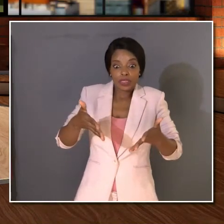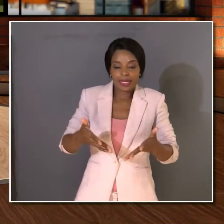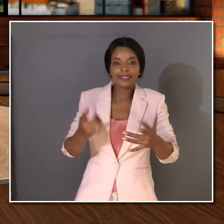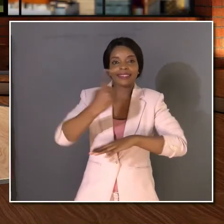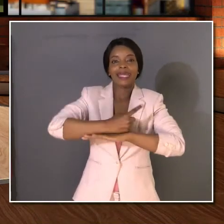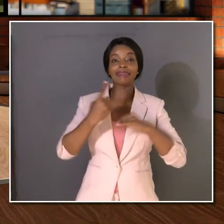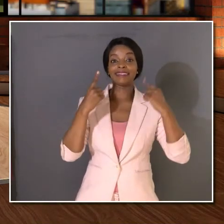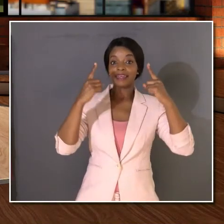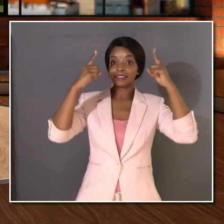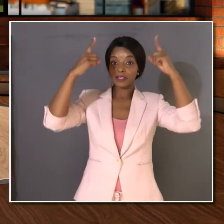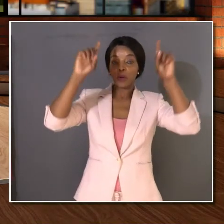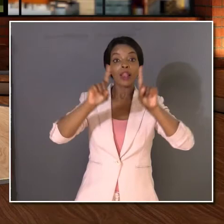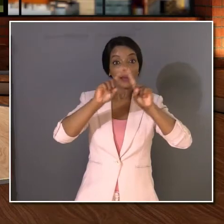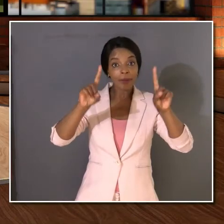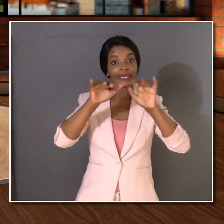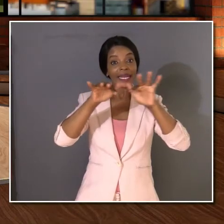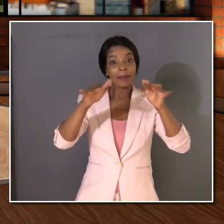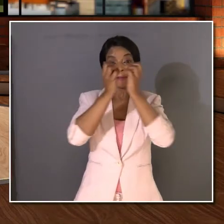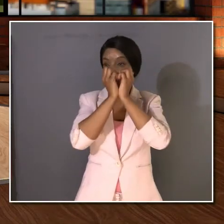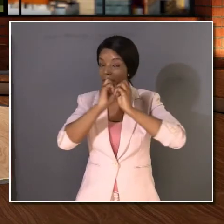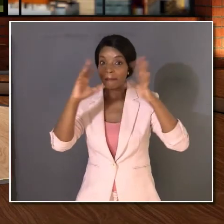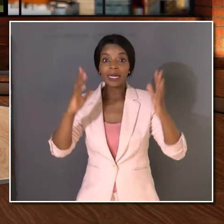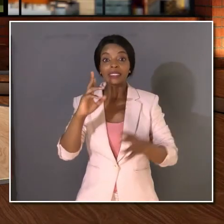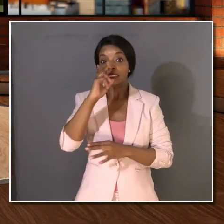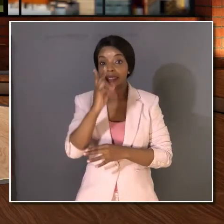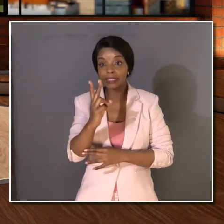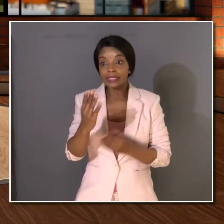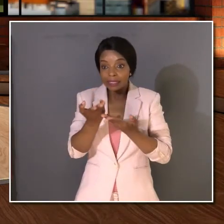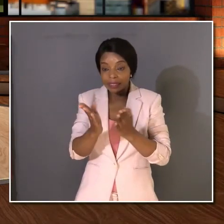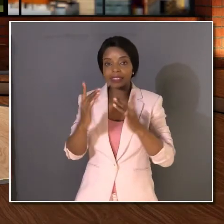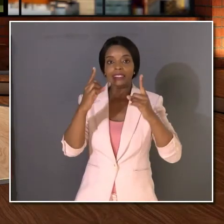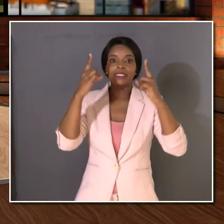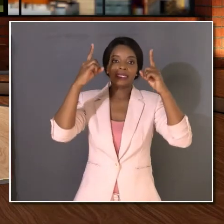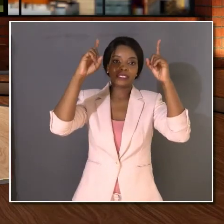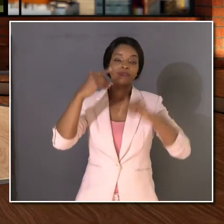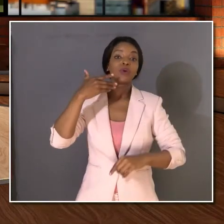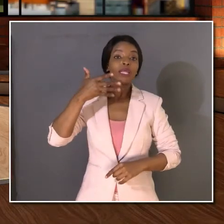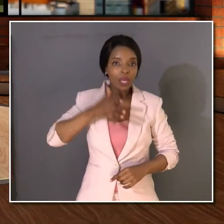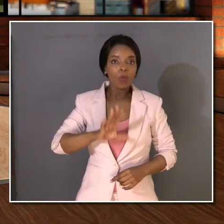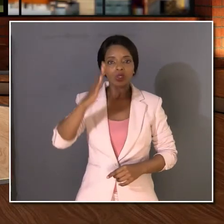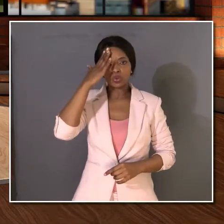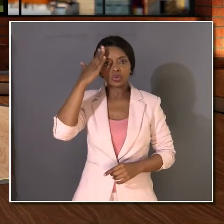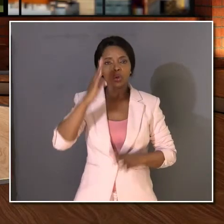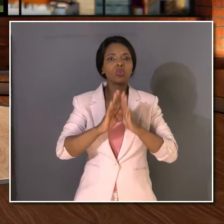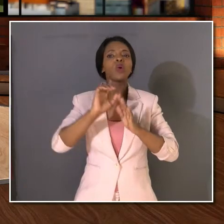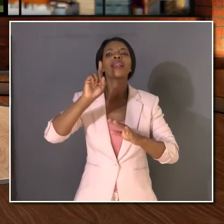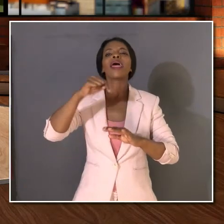of people who've seen the great success from today that are tuning in that are wanting to know, when can they enter for the next